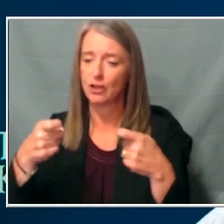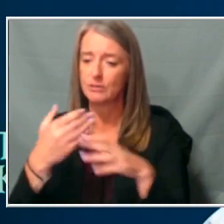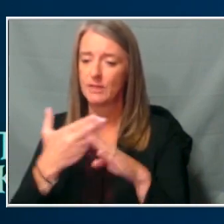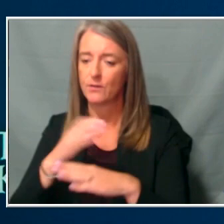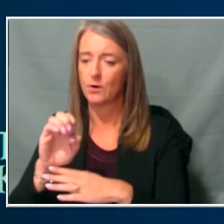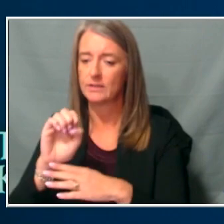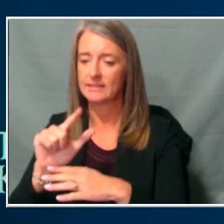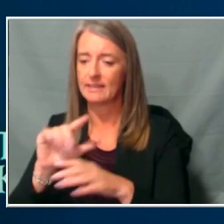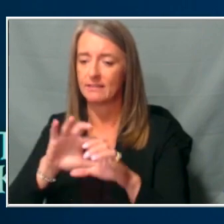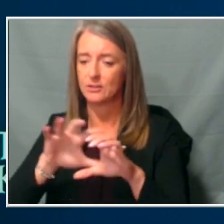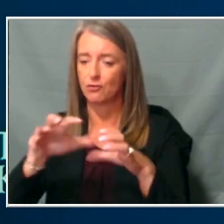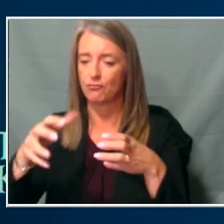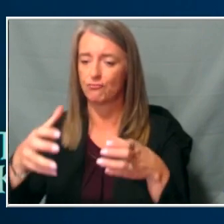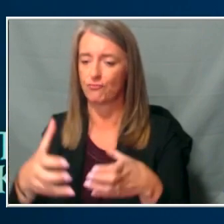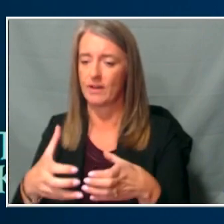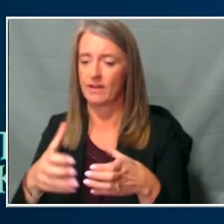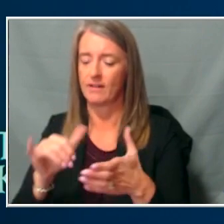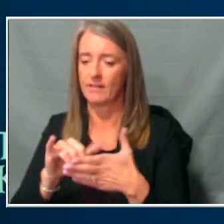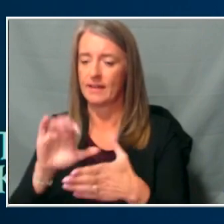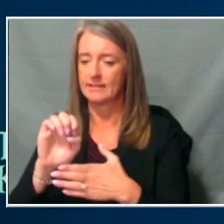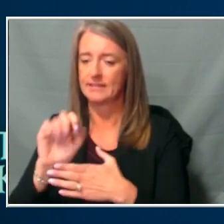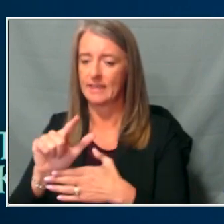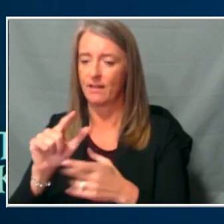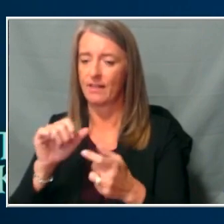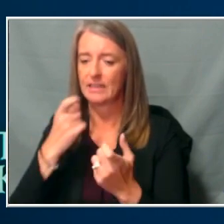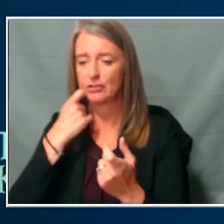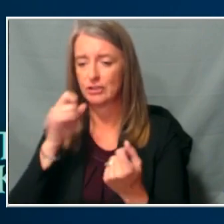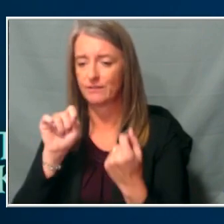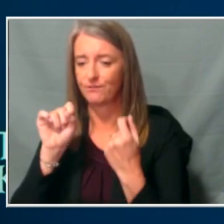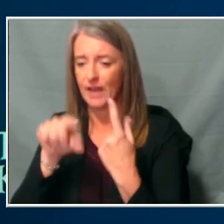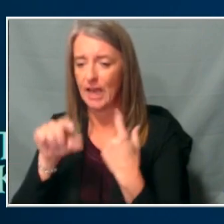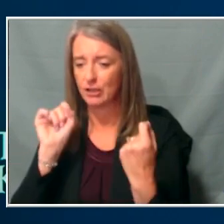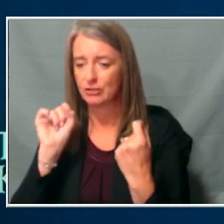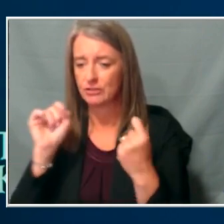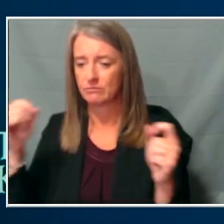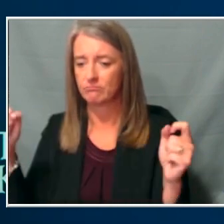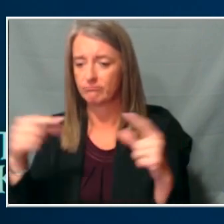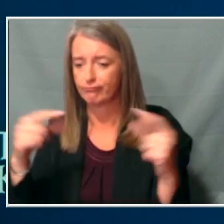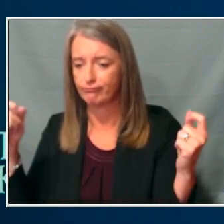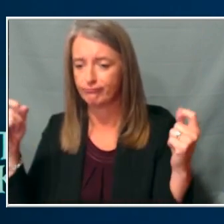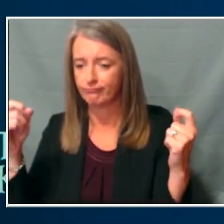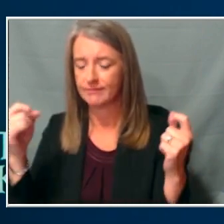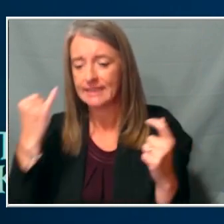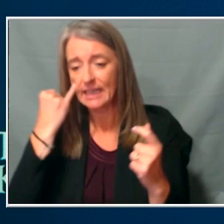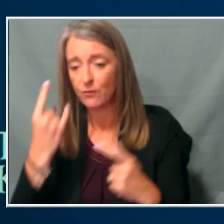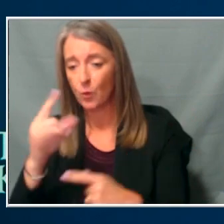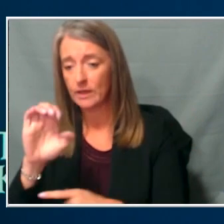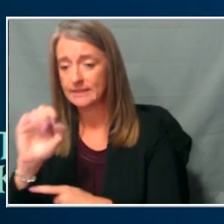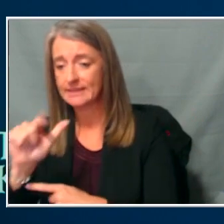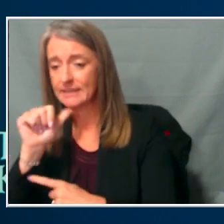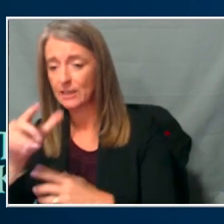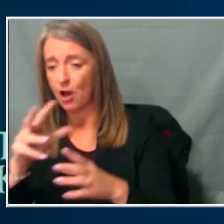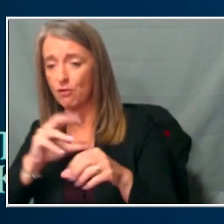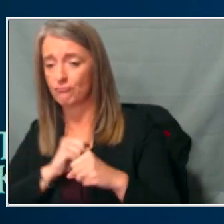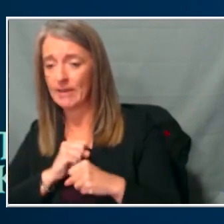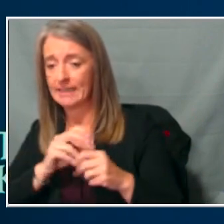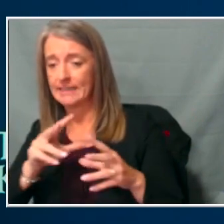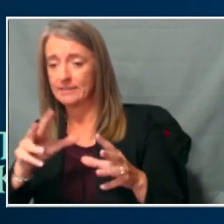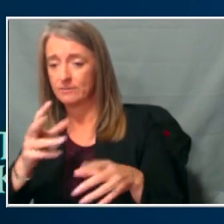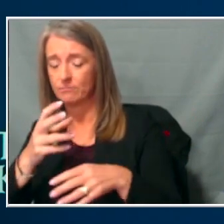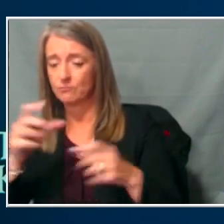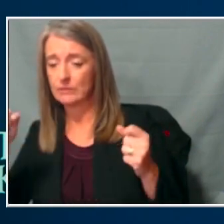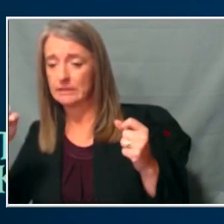around that cell that just fires off. Because if one cell is not ready to receive that impulse from